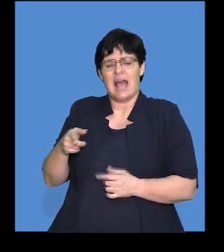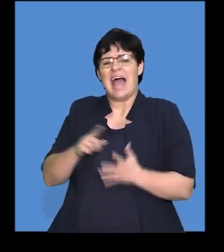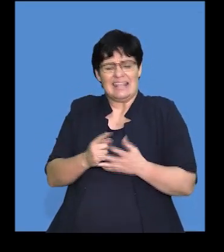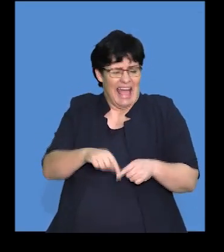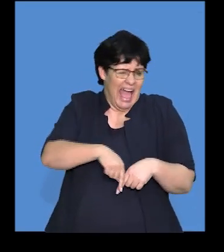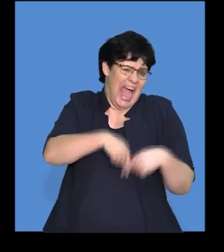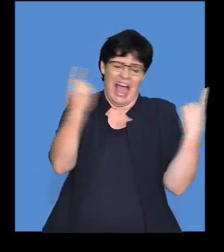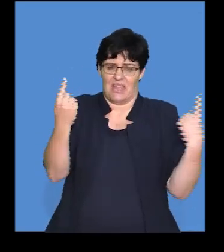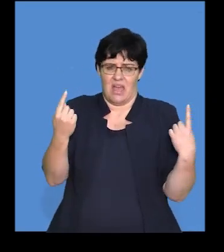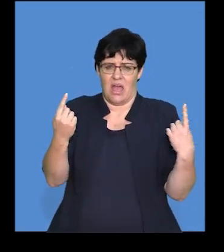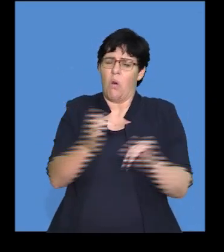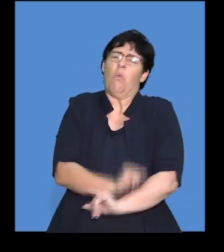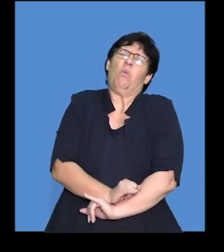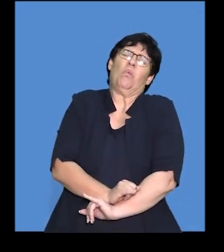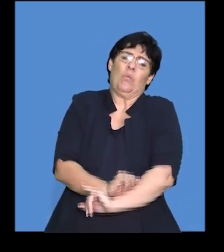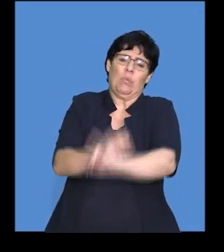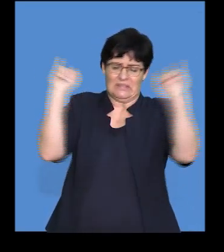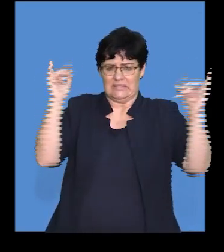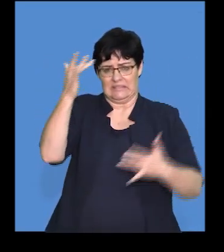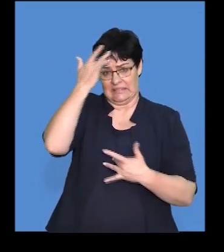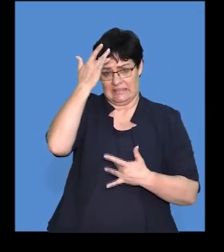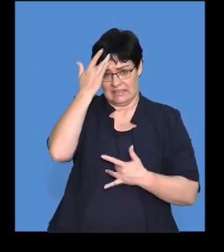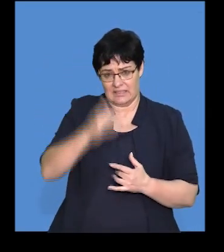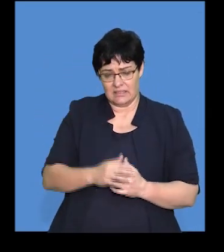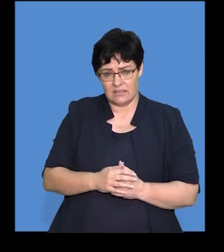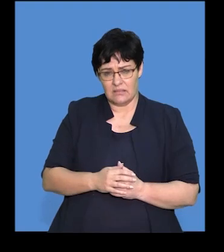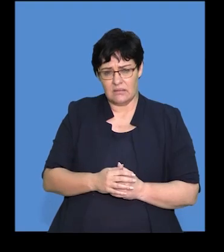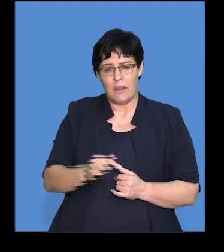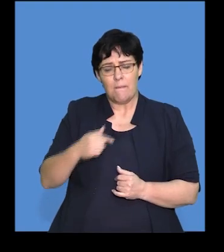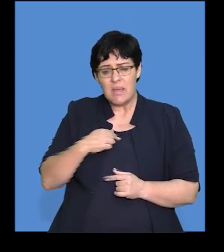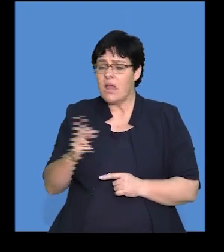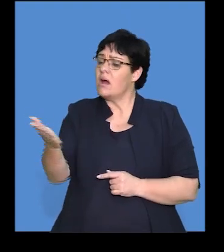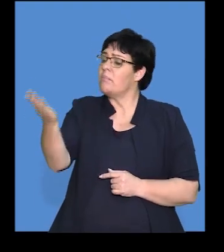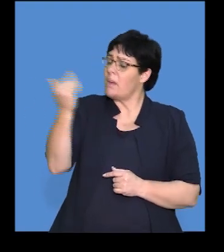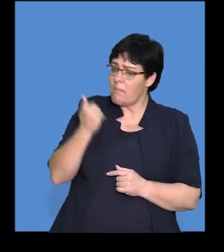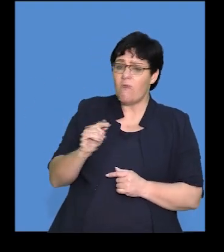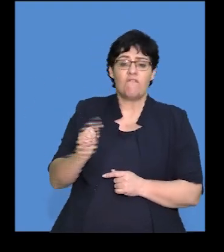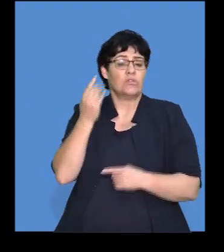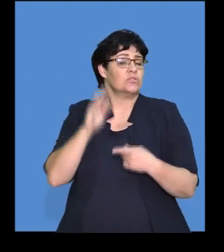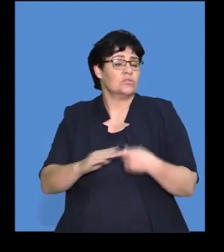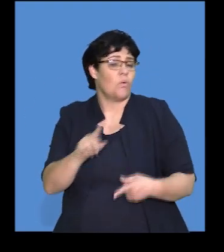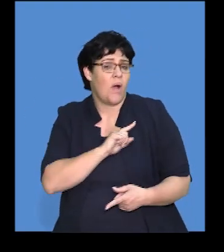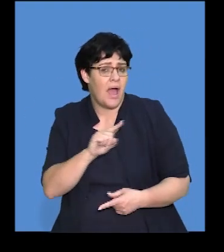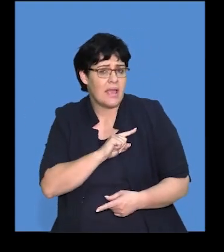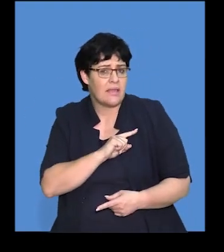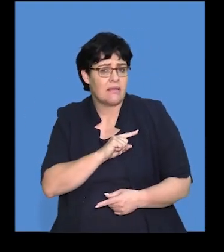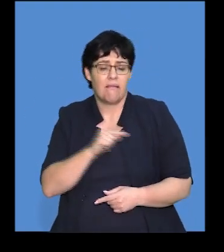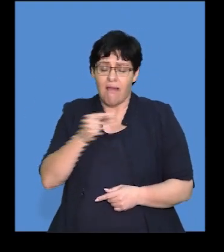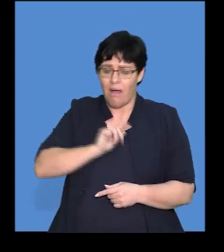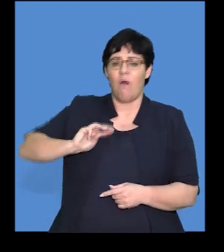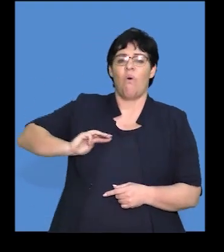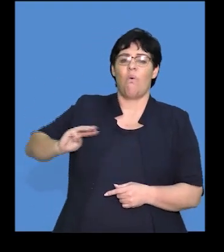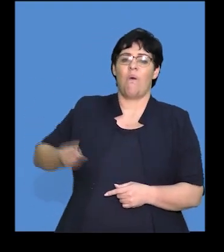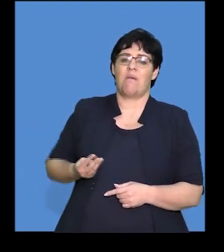another, a worse kind of sickness. I sent for you, firstly, because she is a woman that